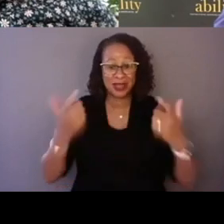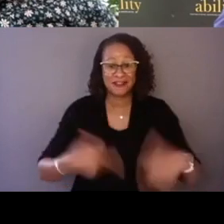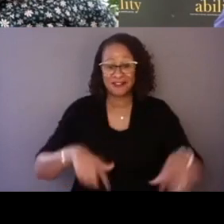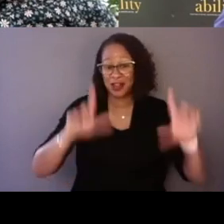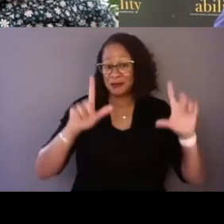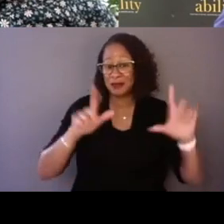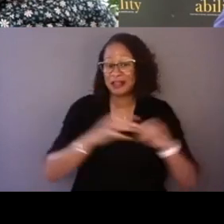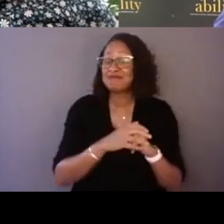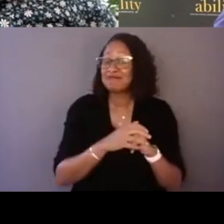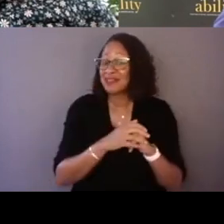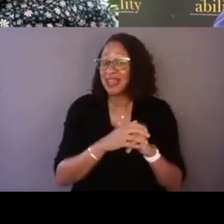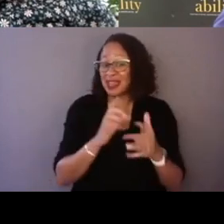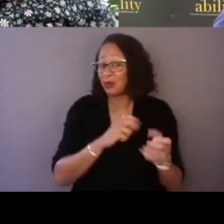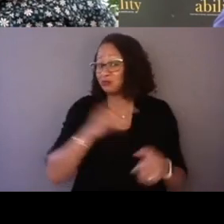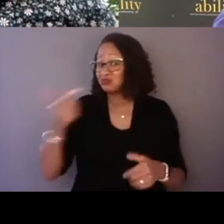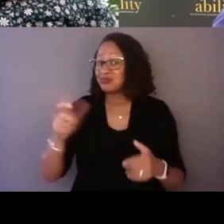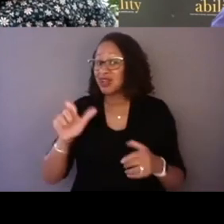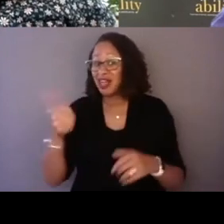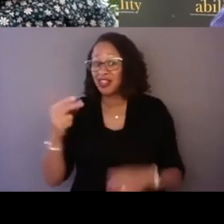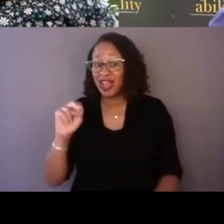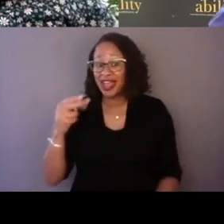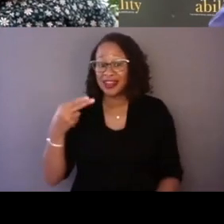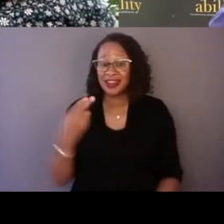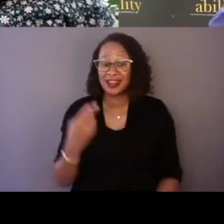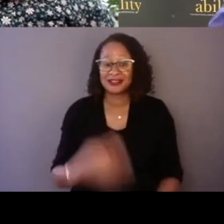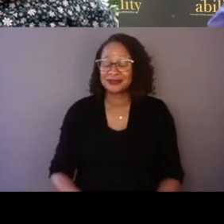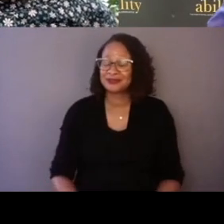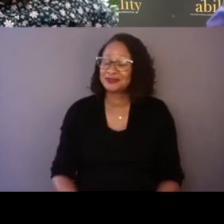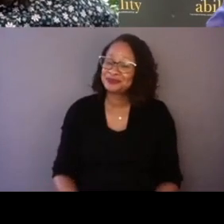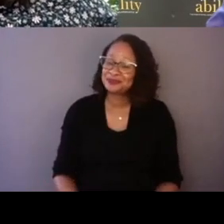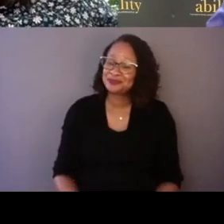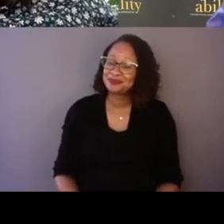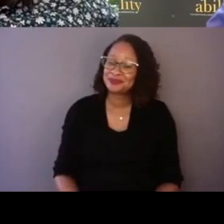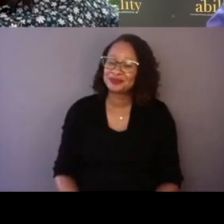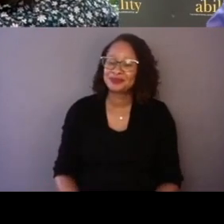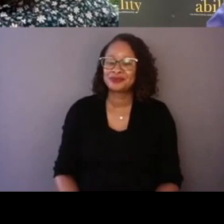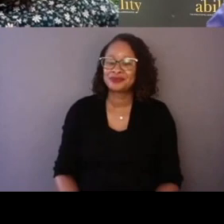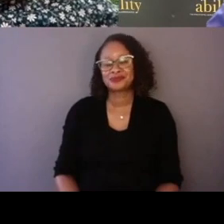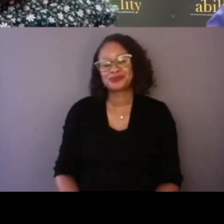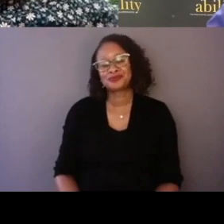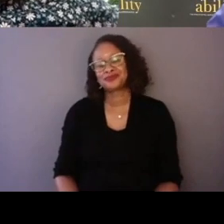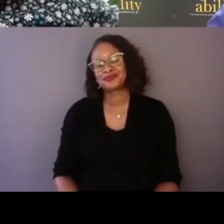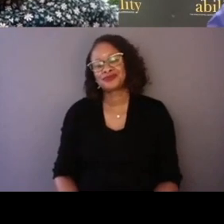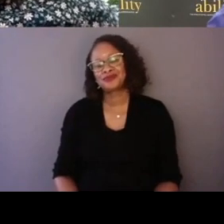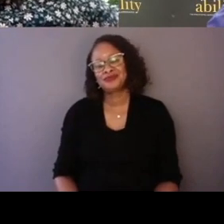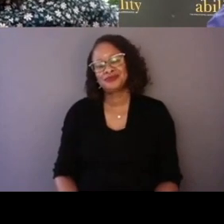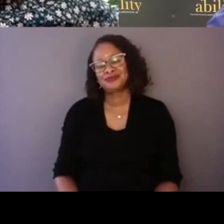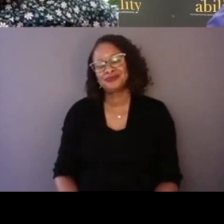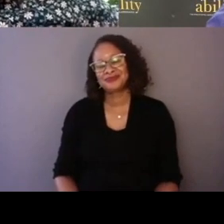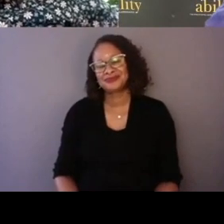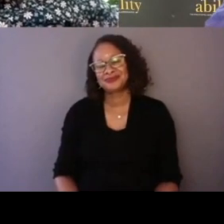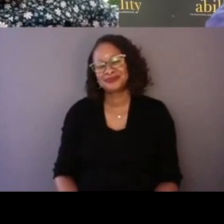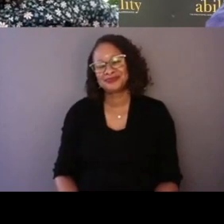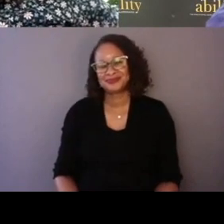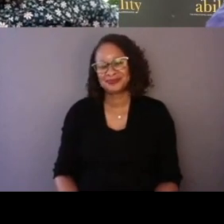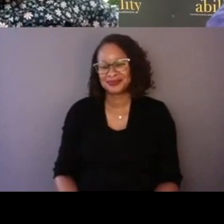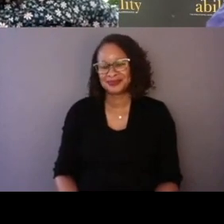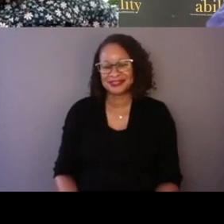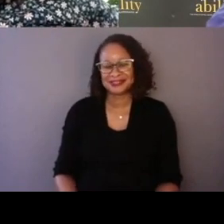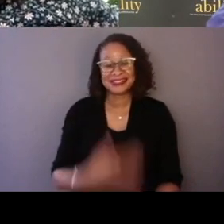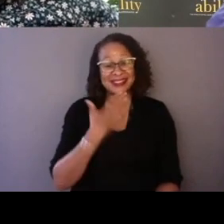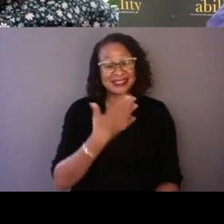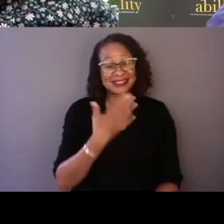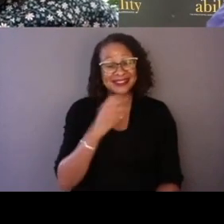another panelist. So I think Hannah was going to be our next answer of that question, but I want to thank